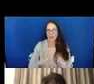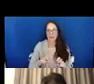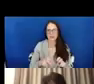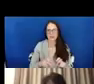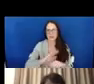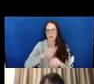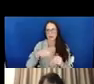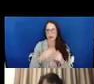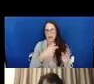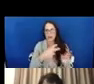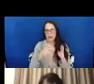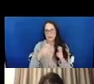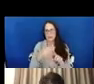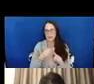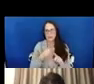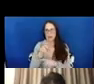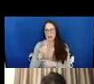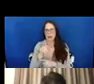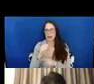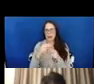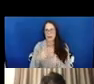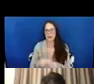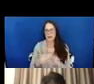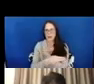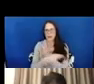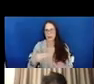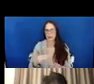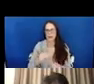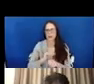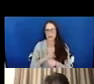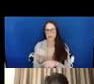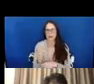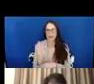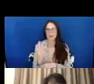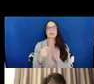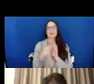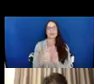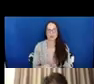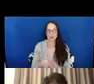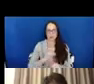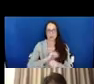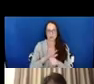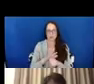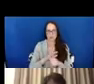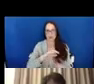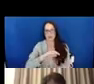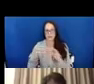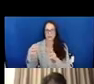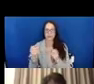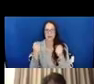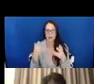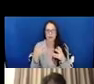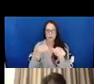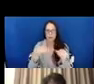from my data coded as COVID-19 and show that the pandemic disrupted multiple areas of life,